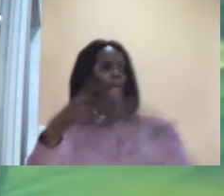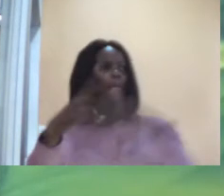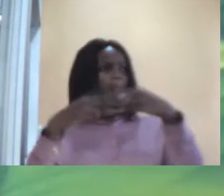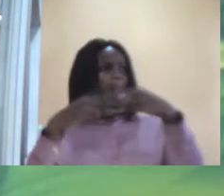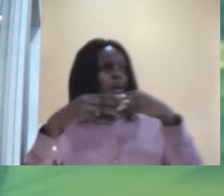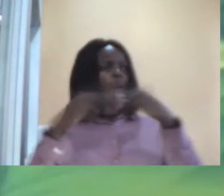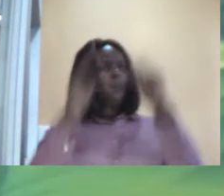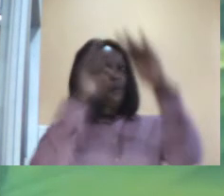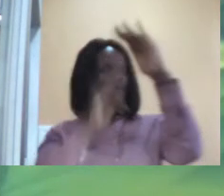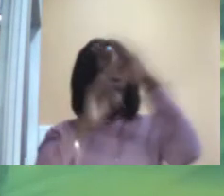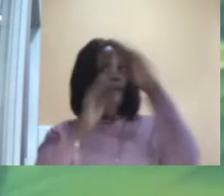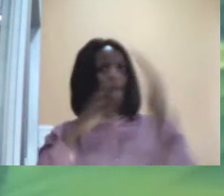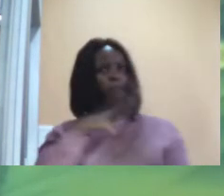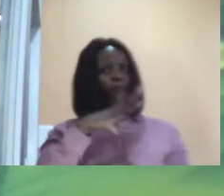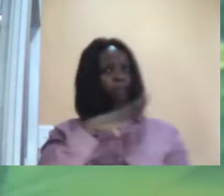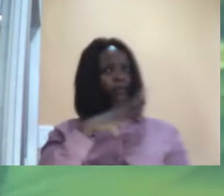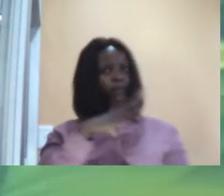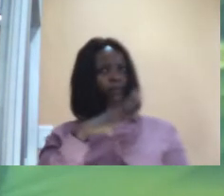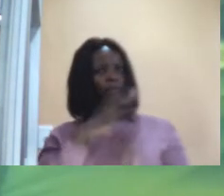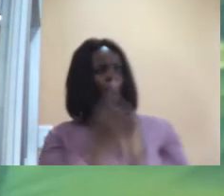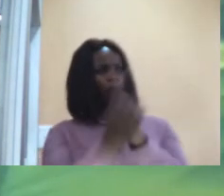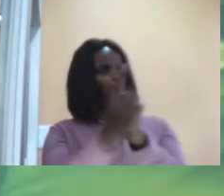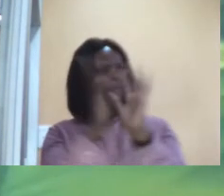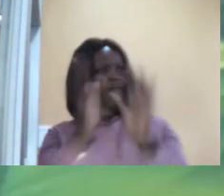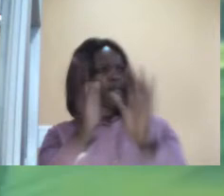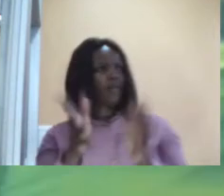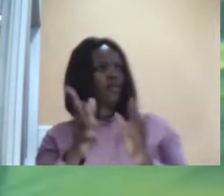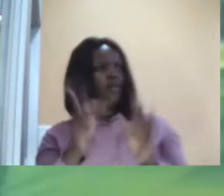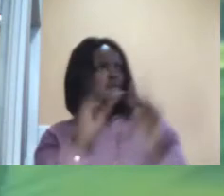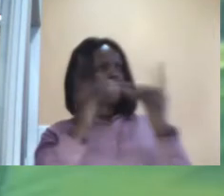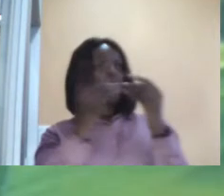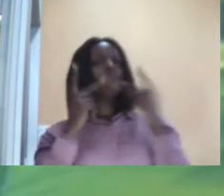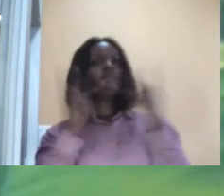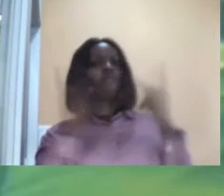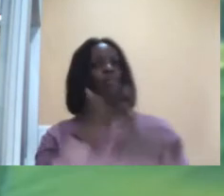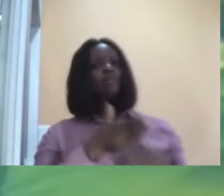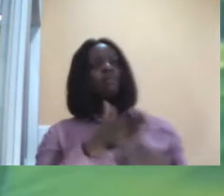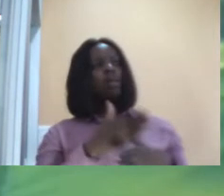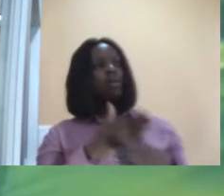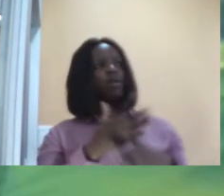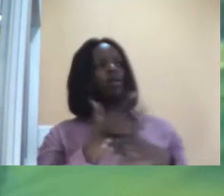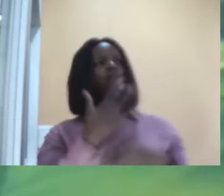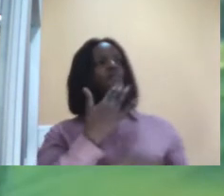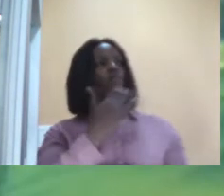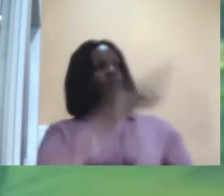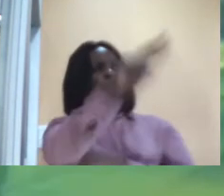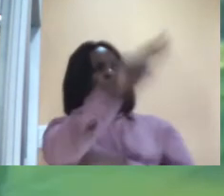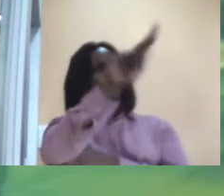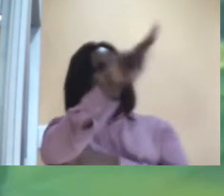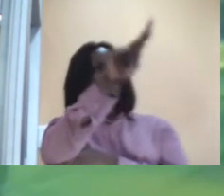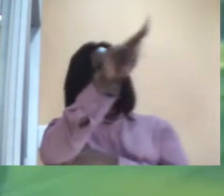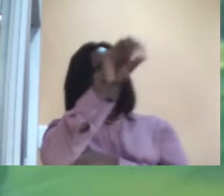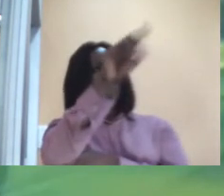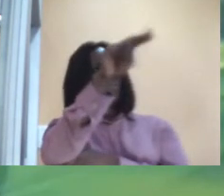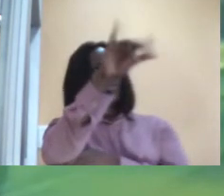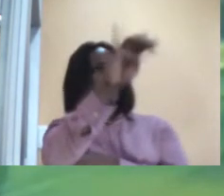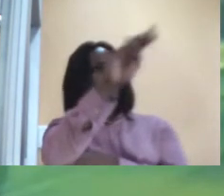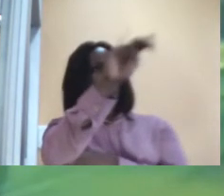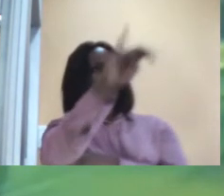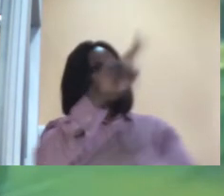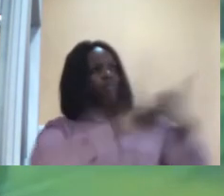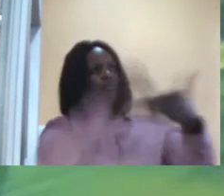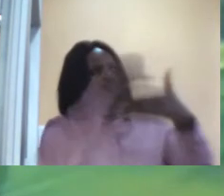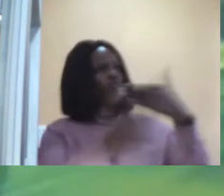that we have met with the Department of Public Works, honorable Ngonyeni, and we discussed all the project